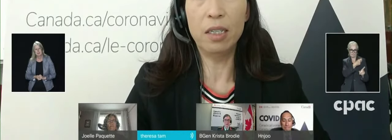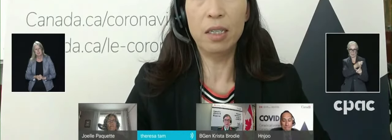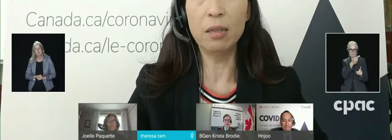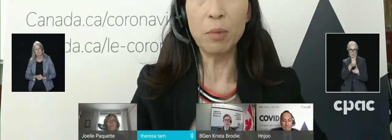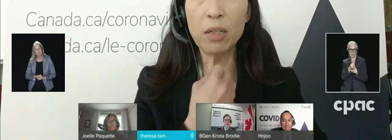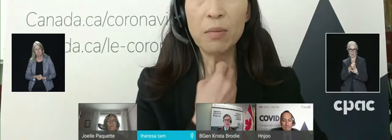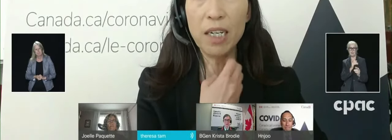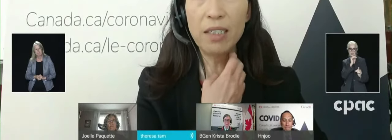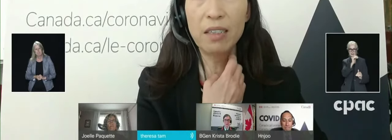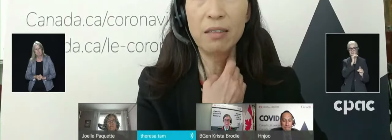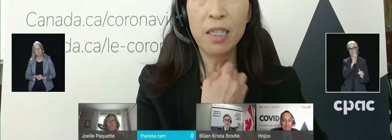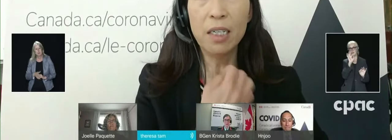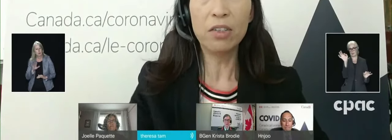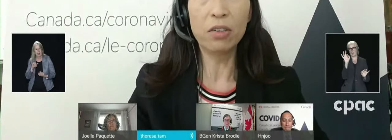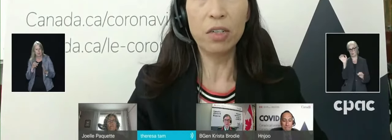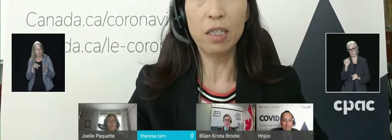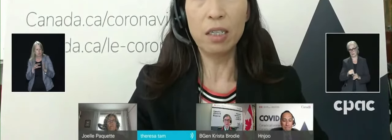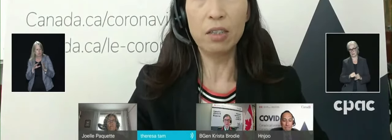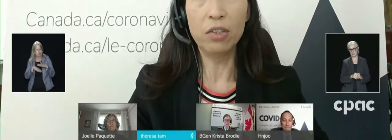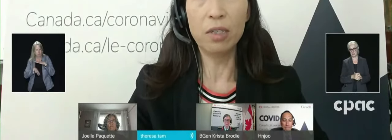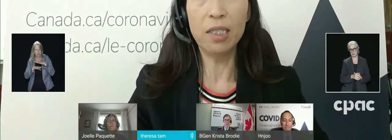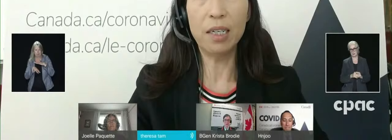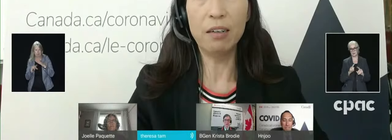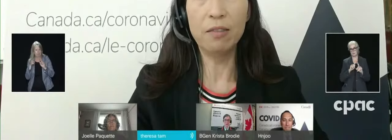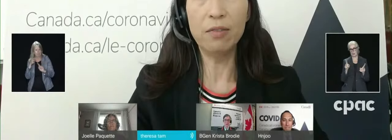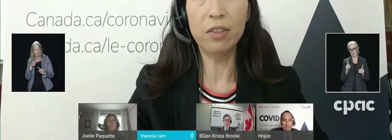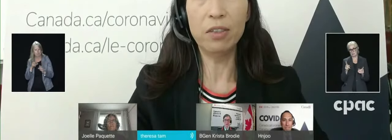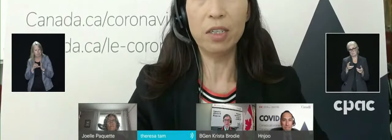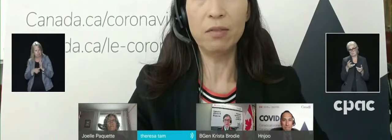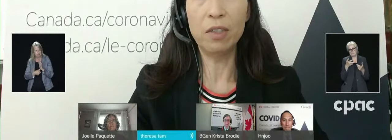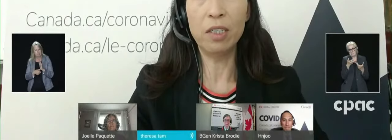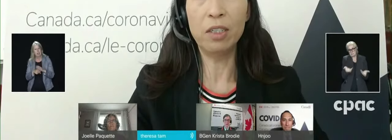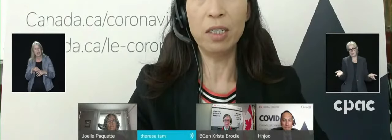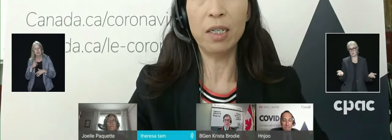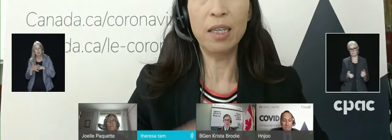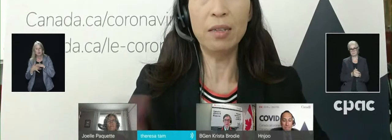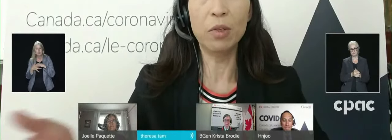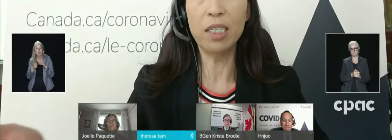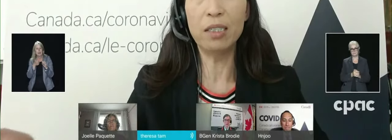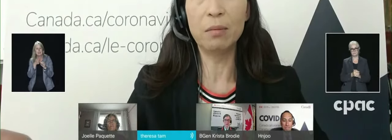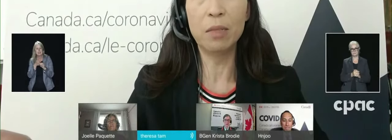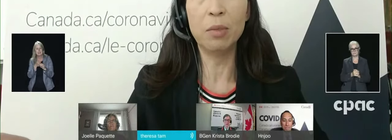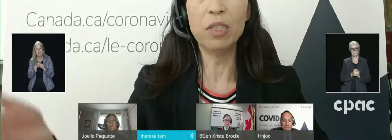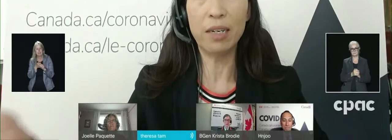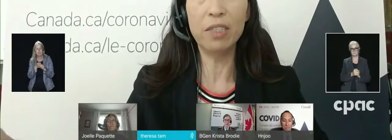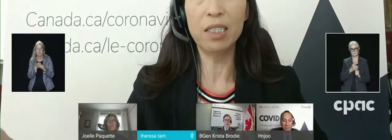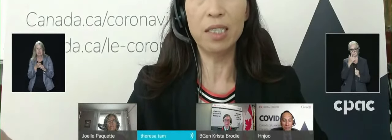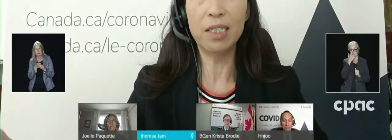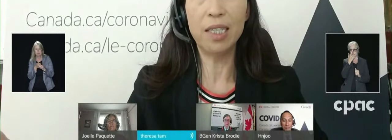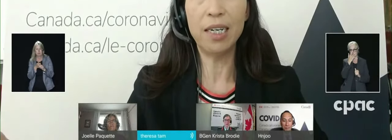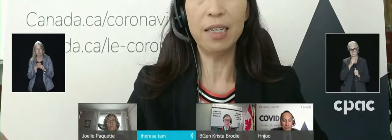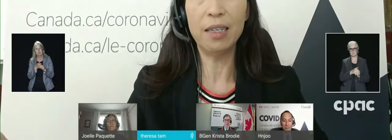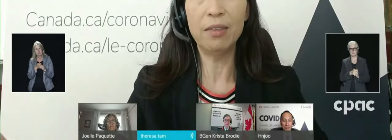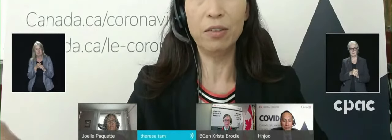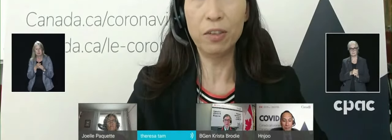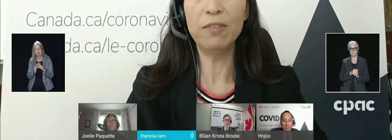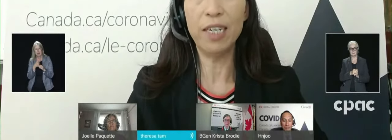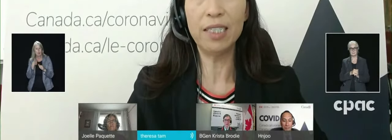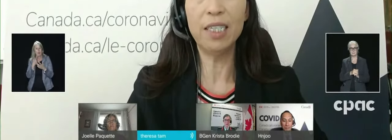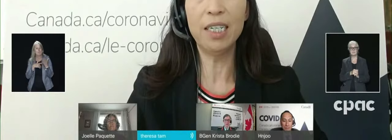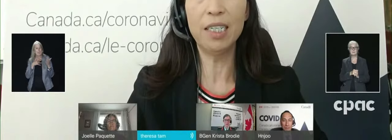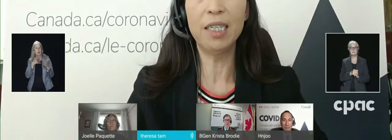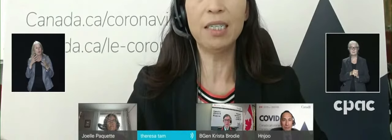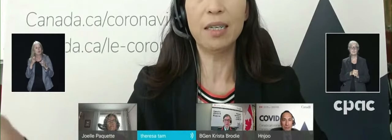just the bottom line. So the tool itself, I think what is the most evident is that if you're